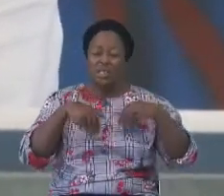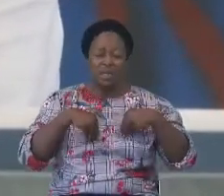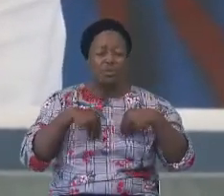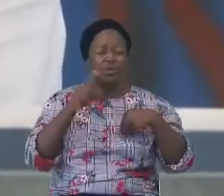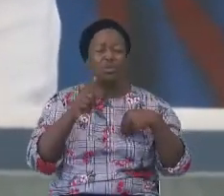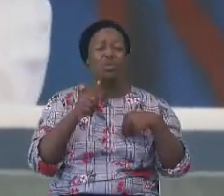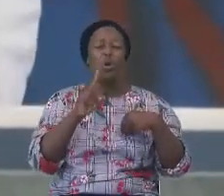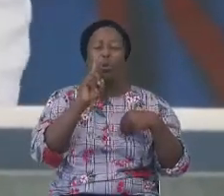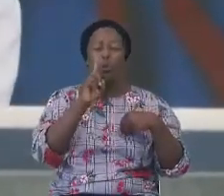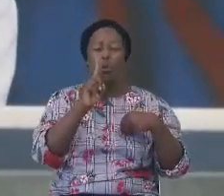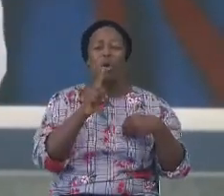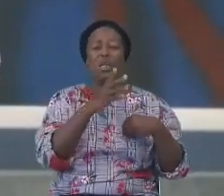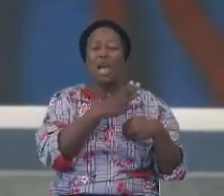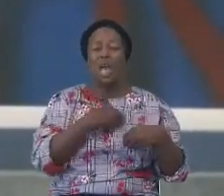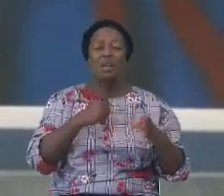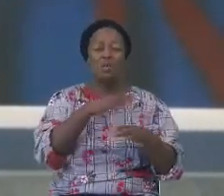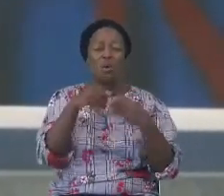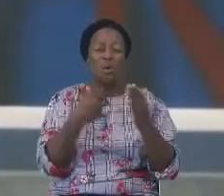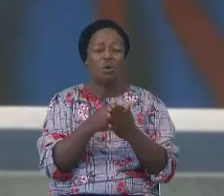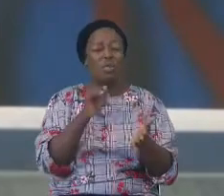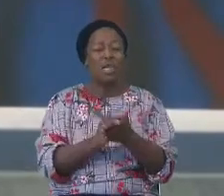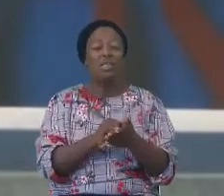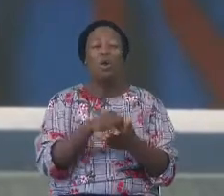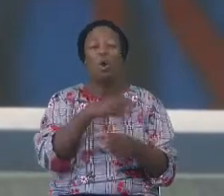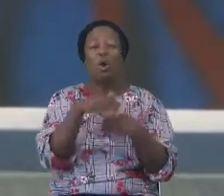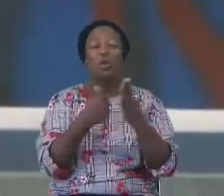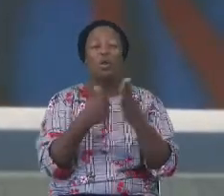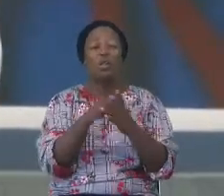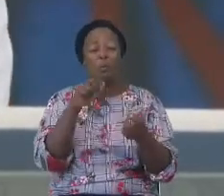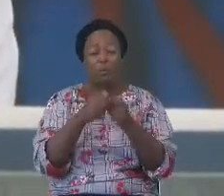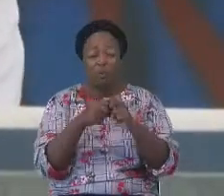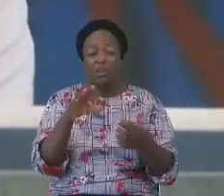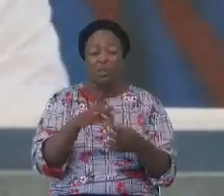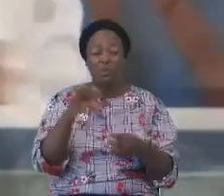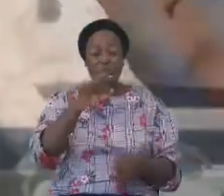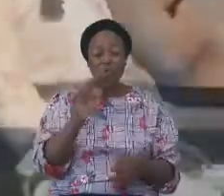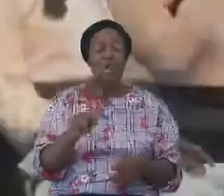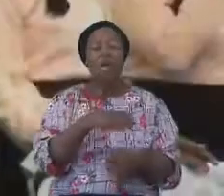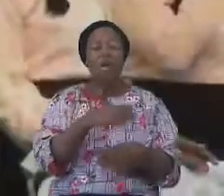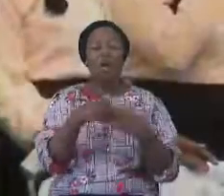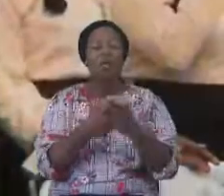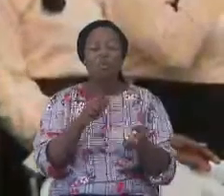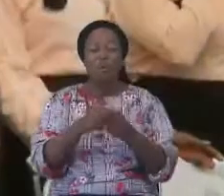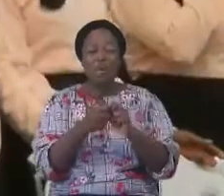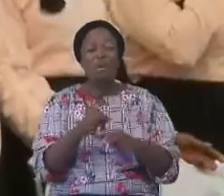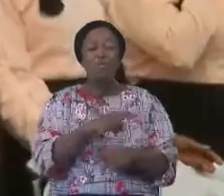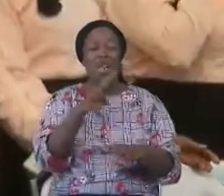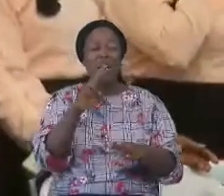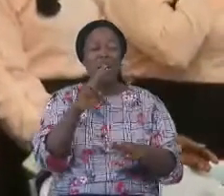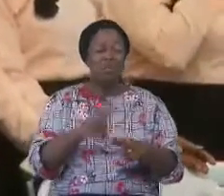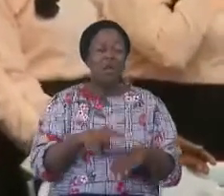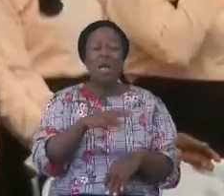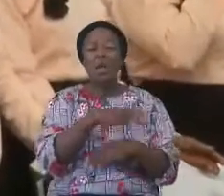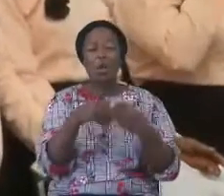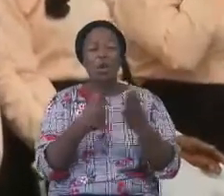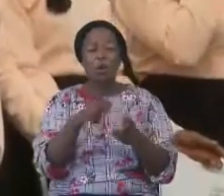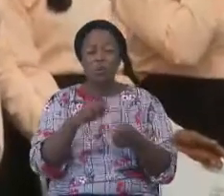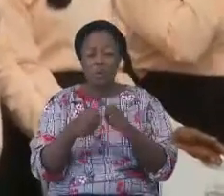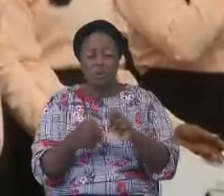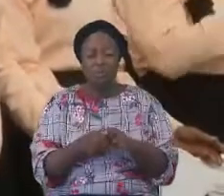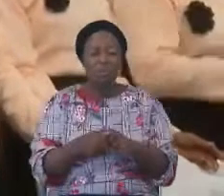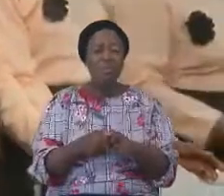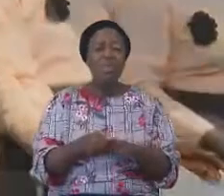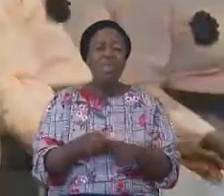you the glory. Lord, we accept you one and all, that all the problems, spiritual, all